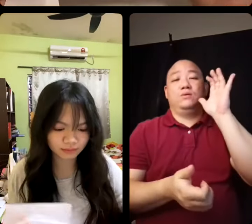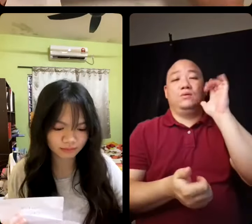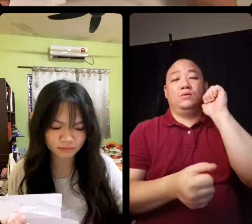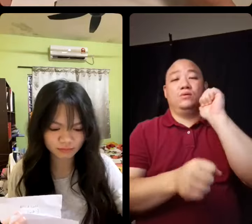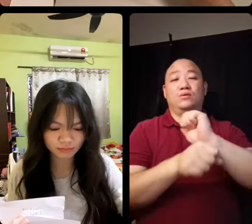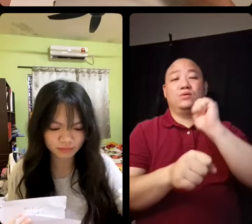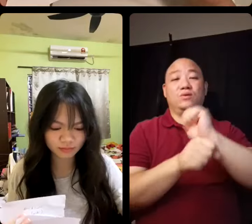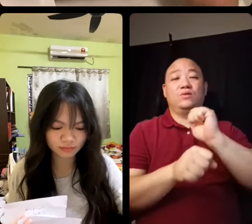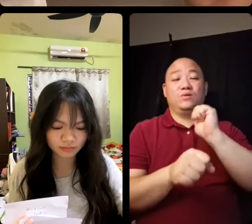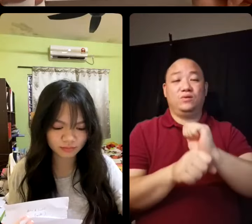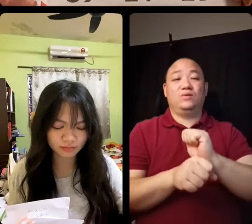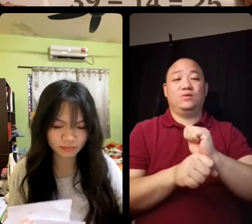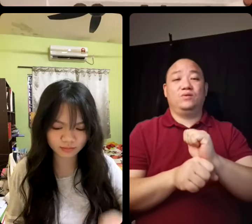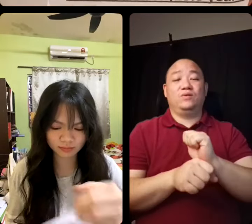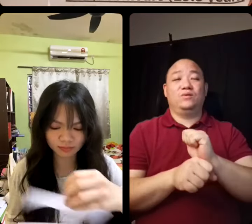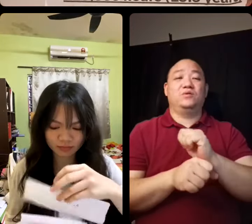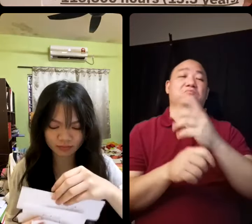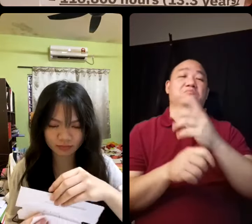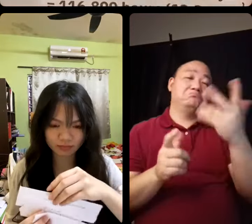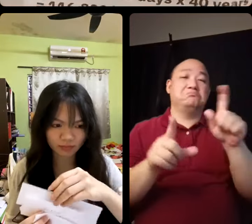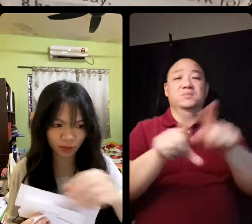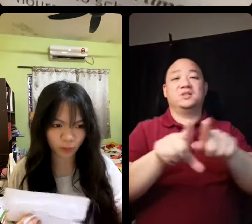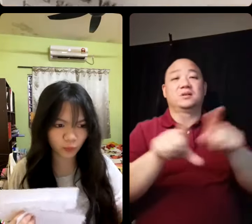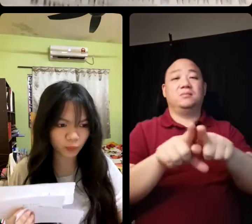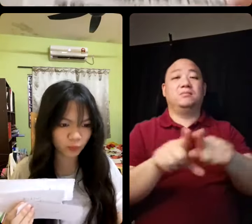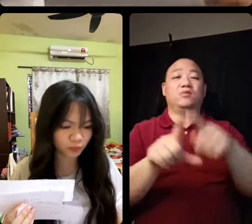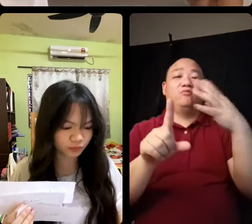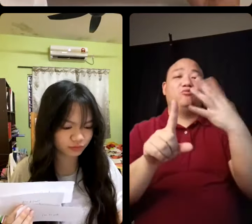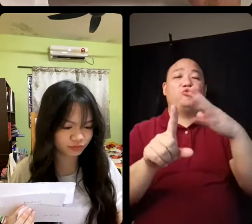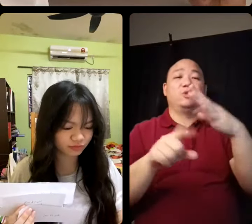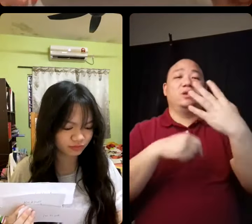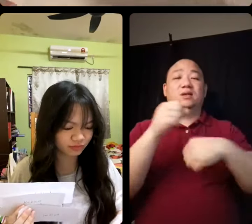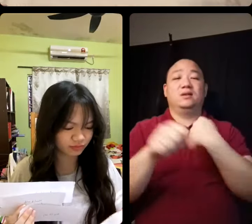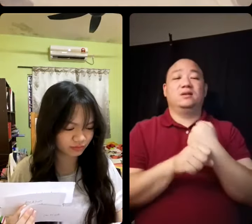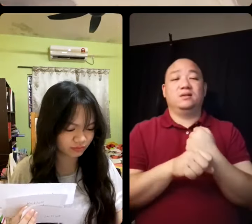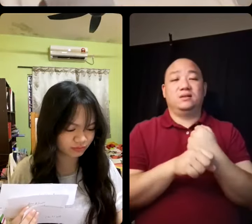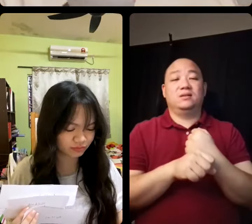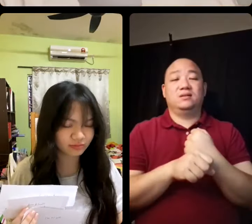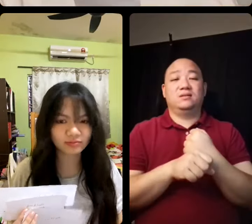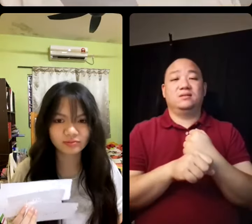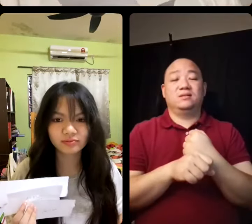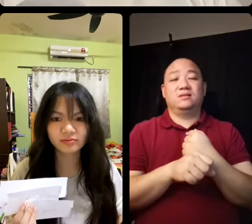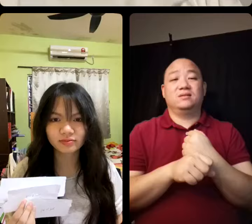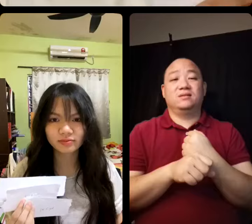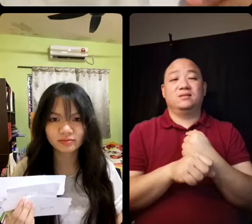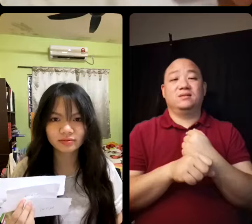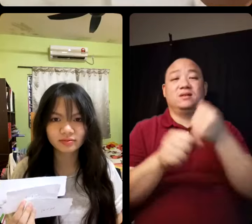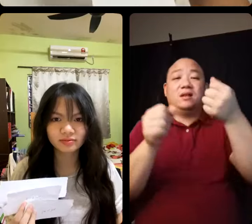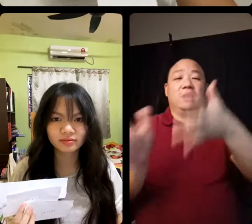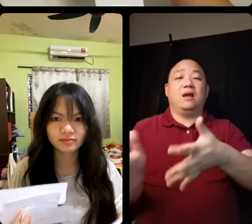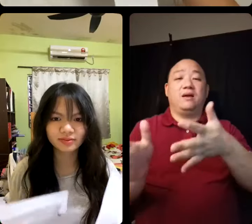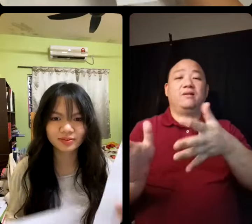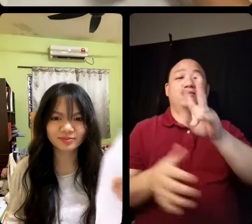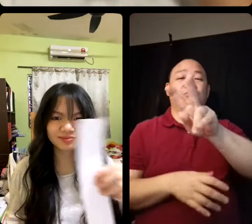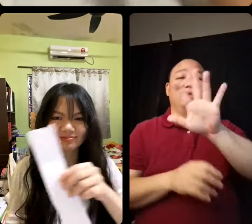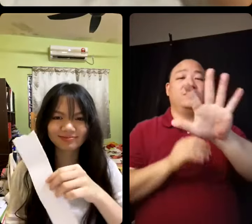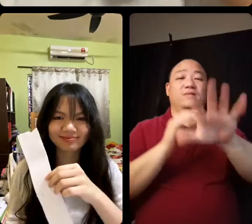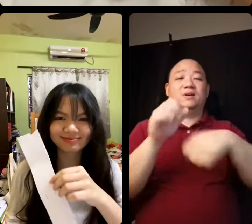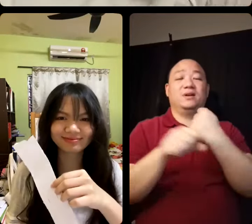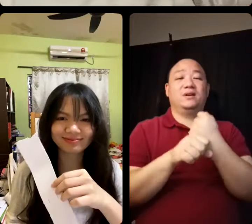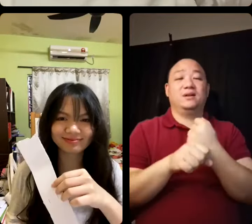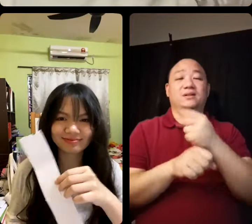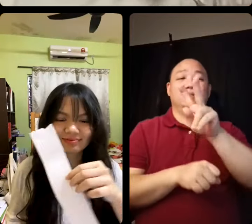which equivalent to 14 years of life, all right? So yes, and right now guess what? We still left 25 years,